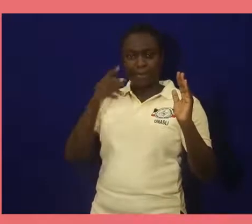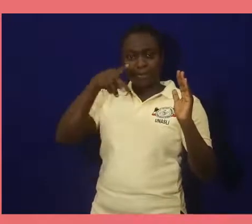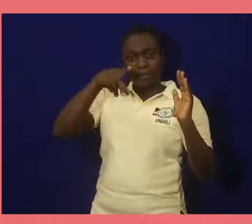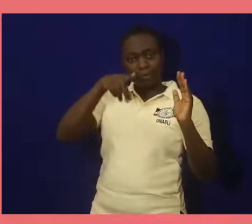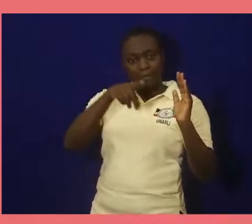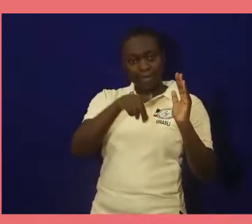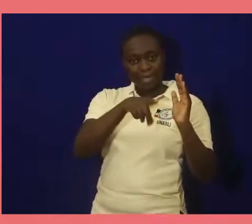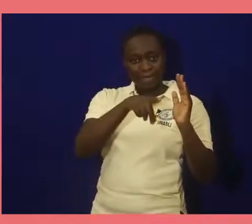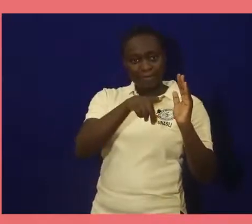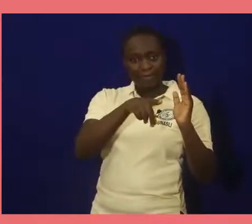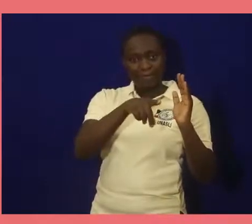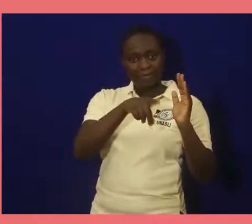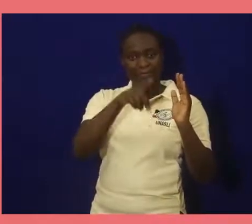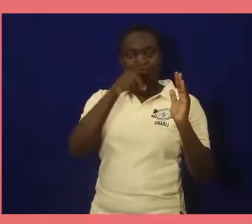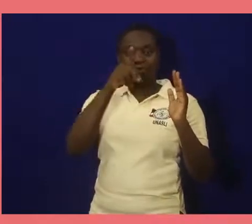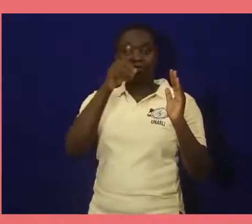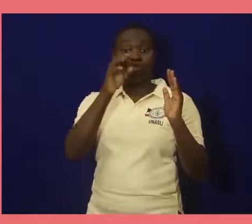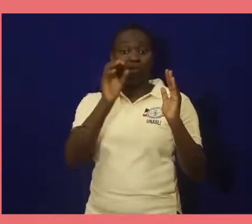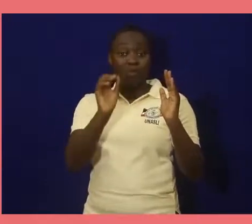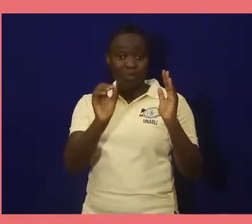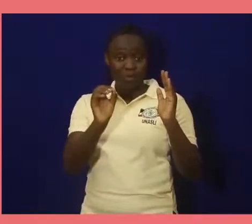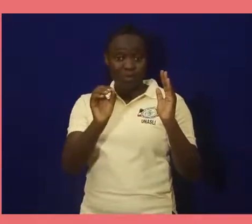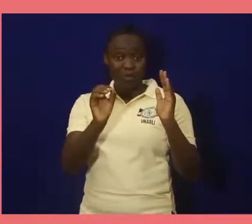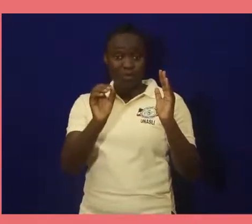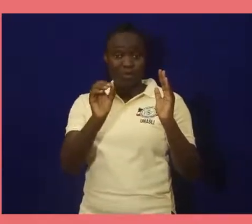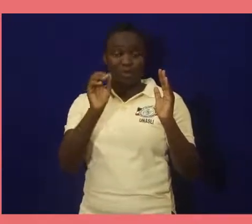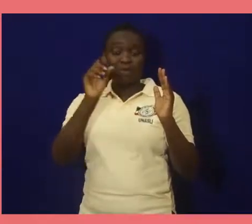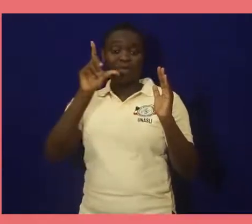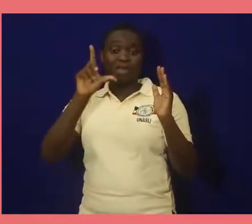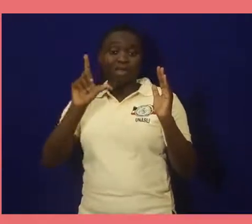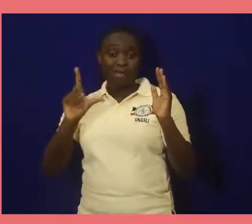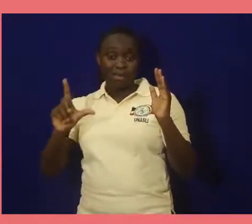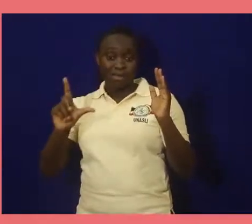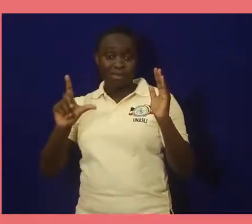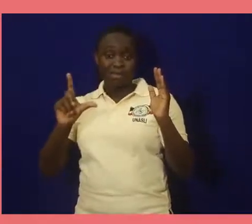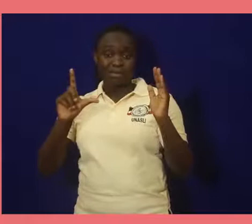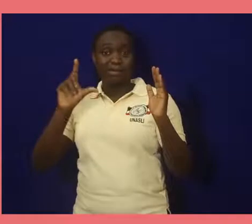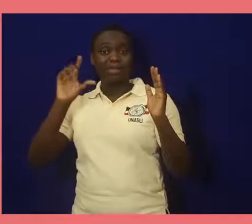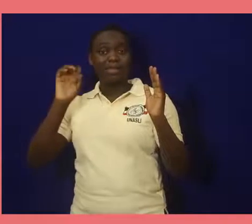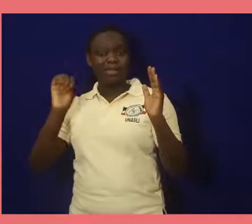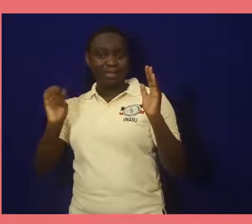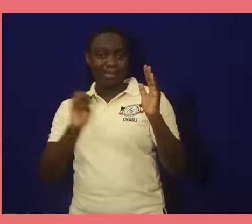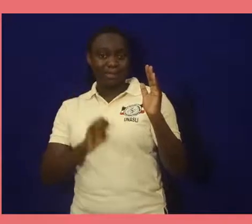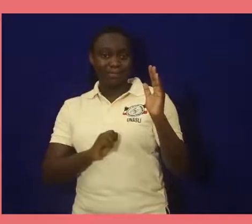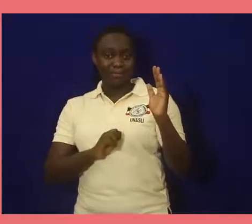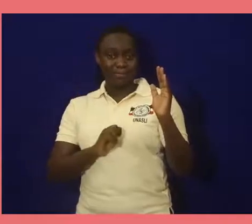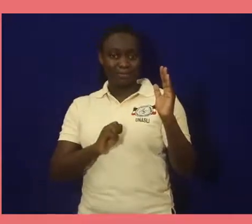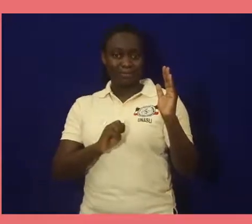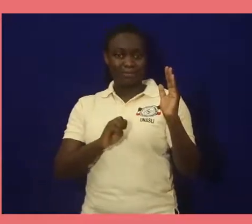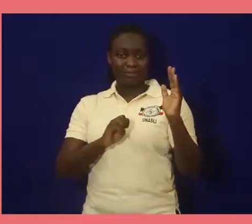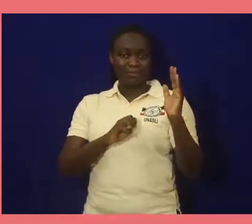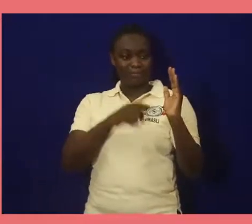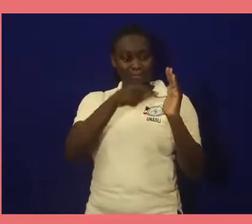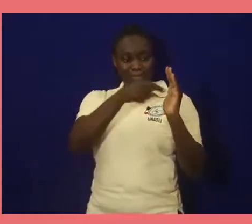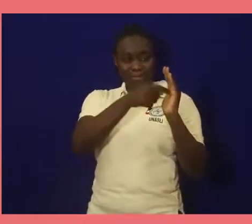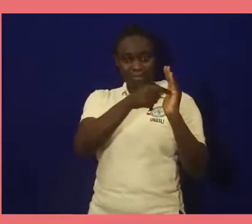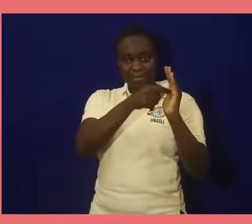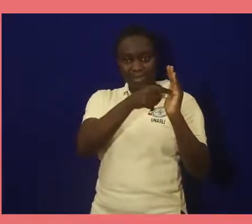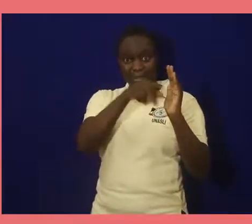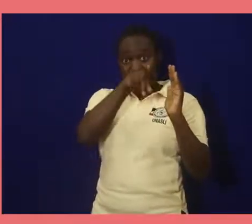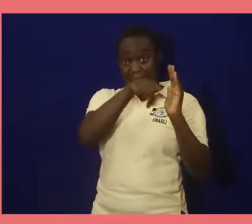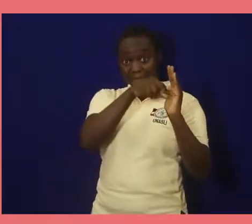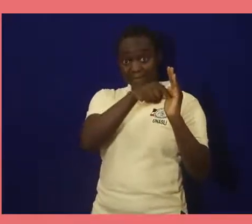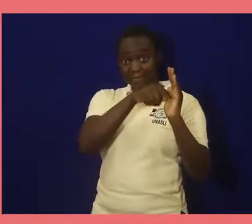is P O L E.